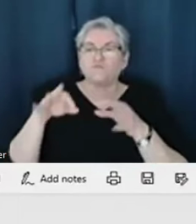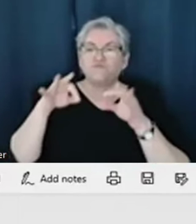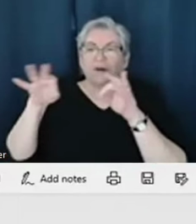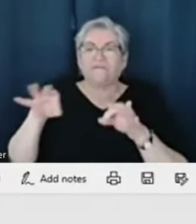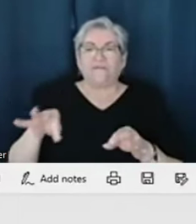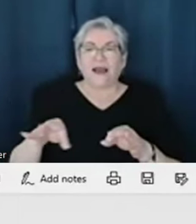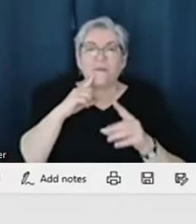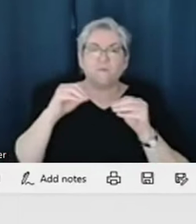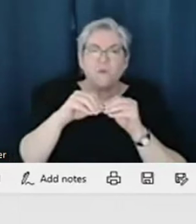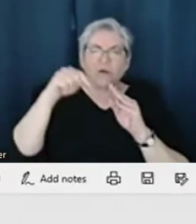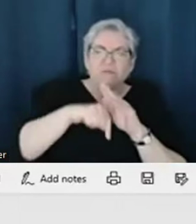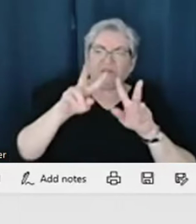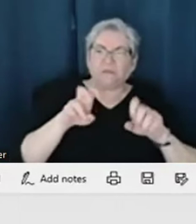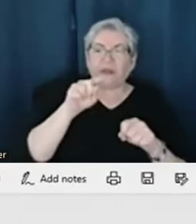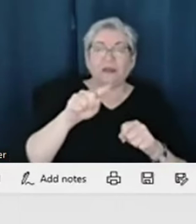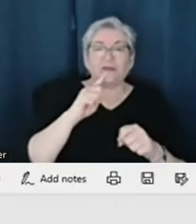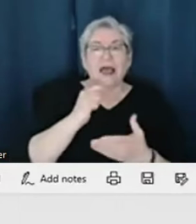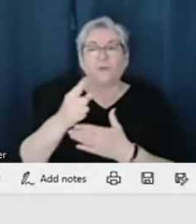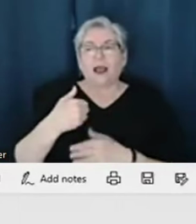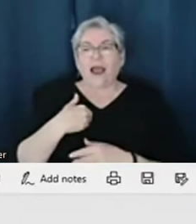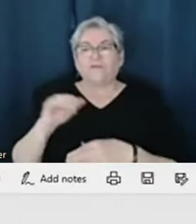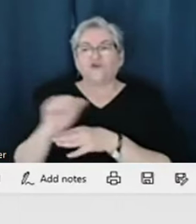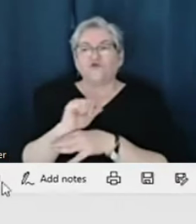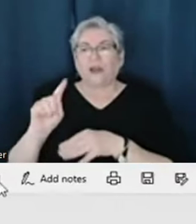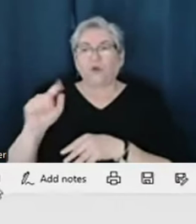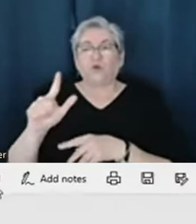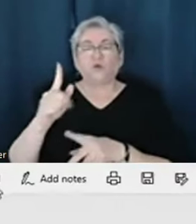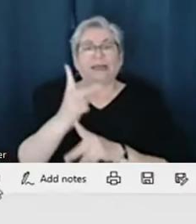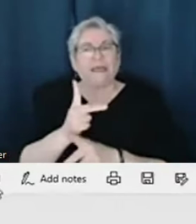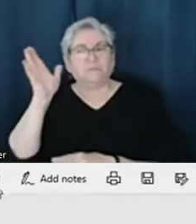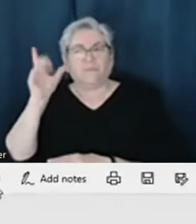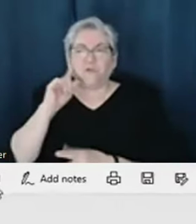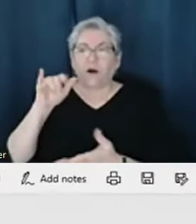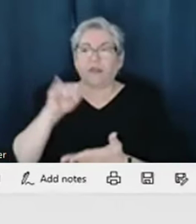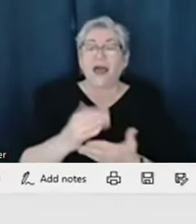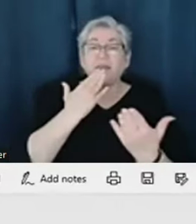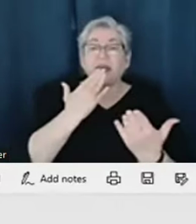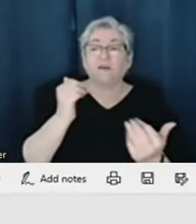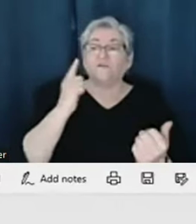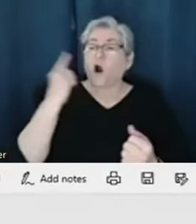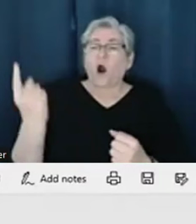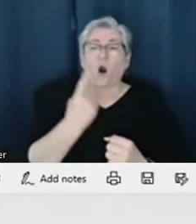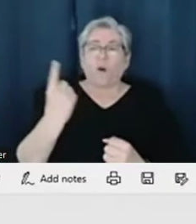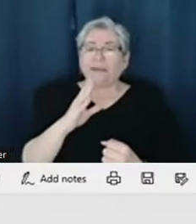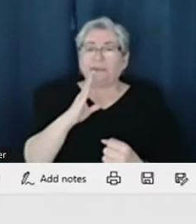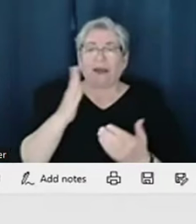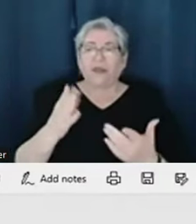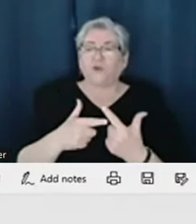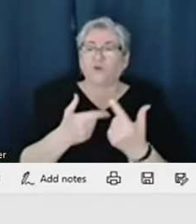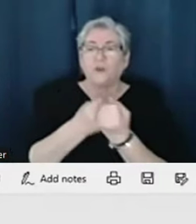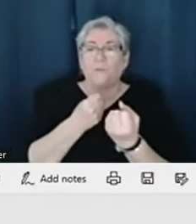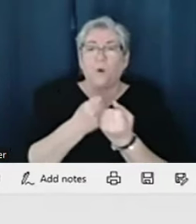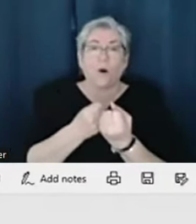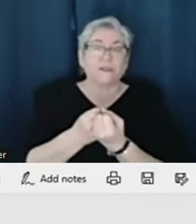with training tools. So stay tuned for that. And thanks again for always being there to support the mission